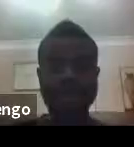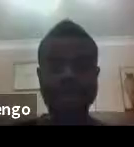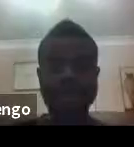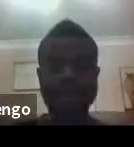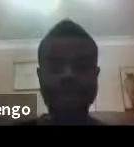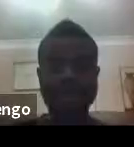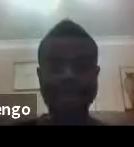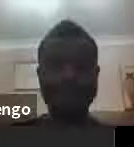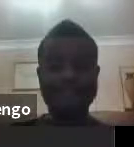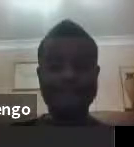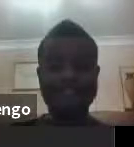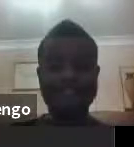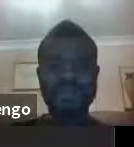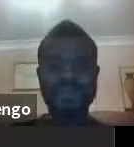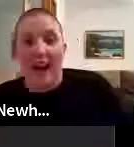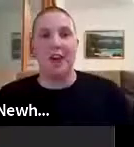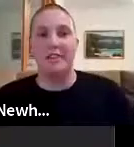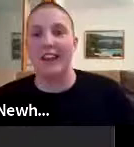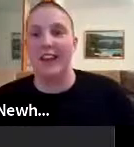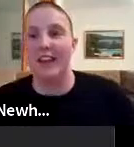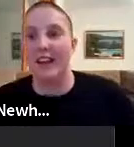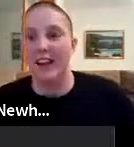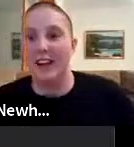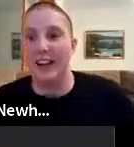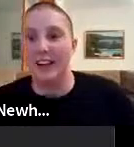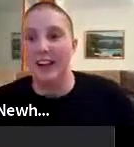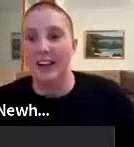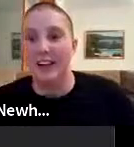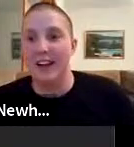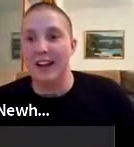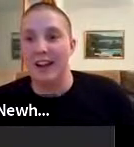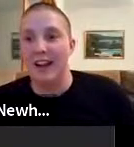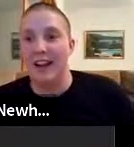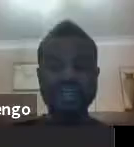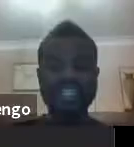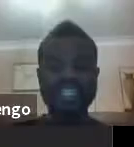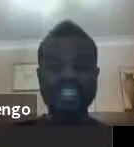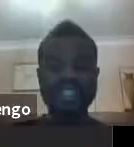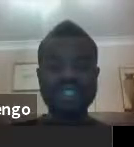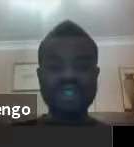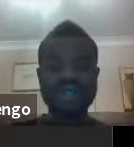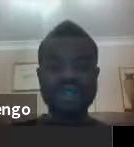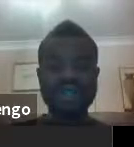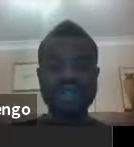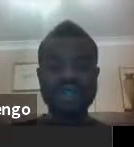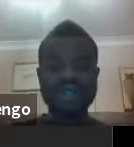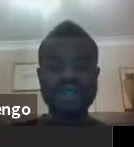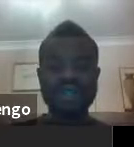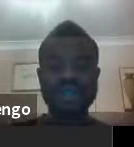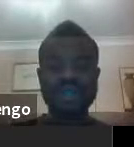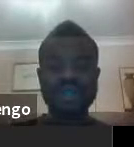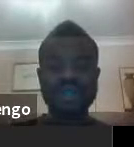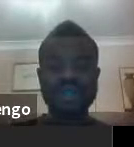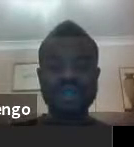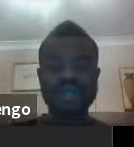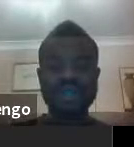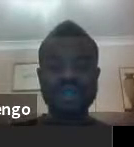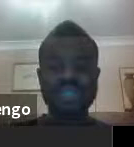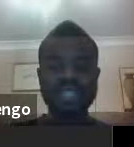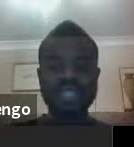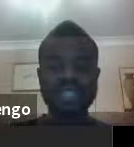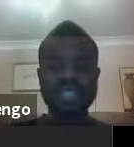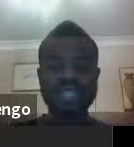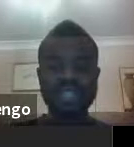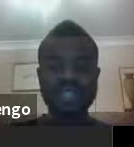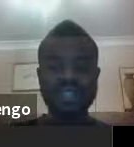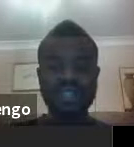And so Glory, what were we doing in these photos? We were standing still and